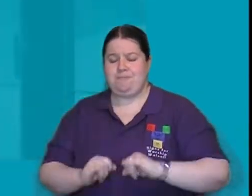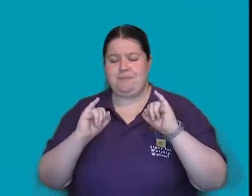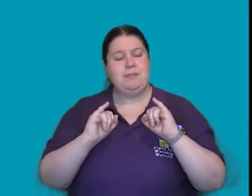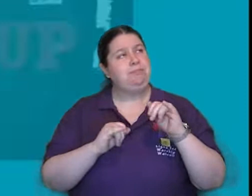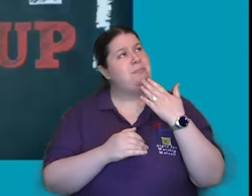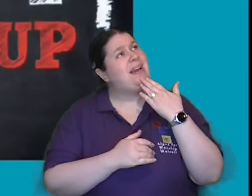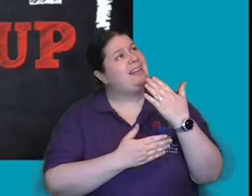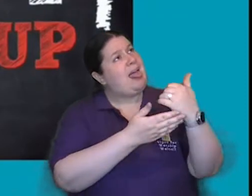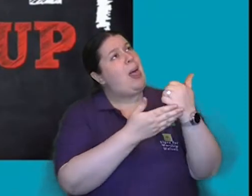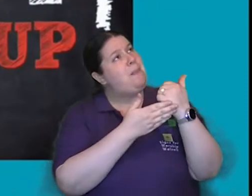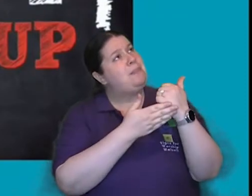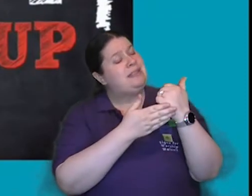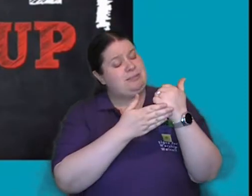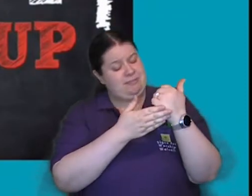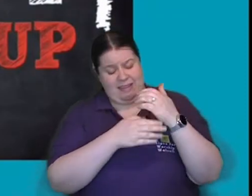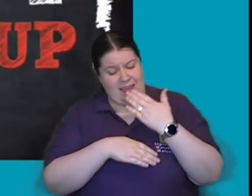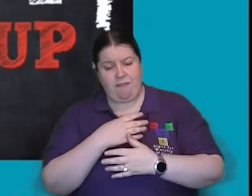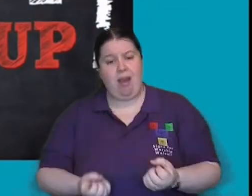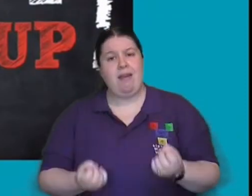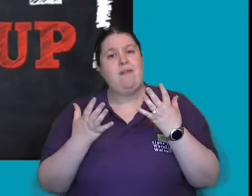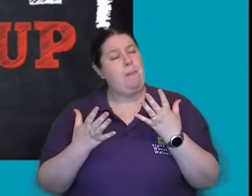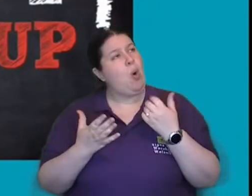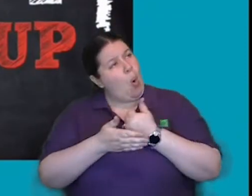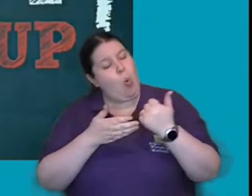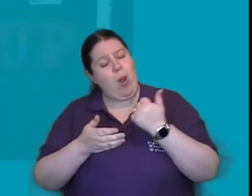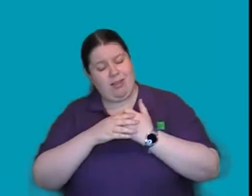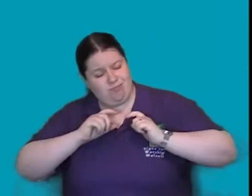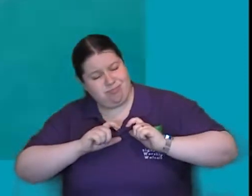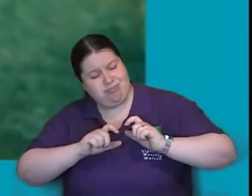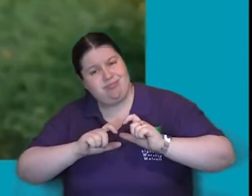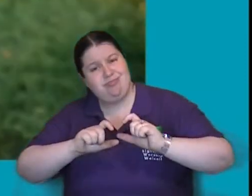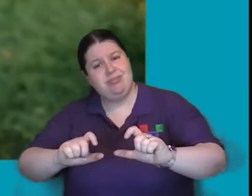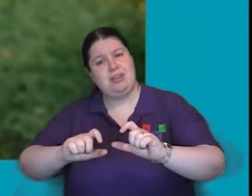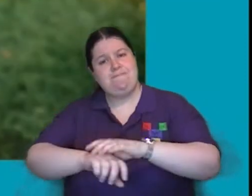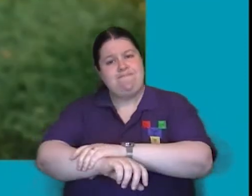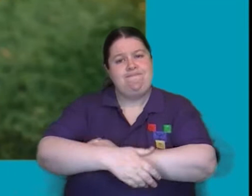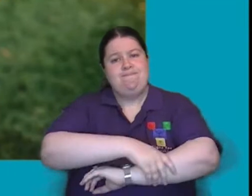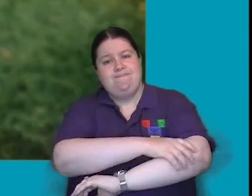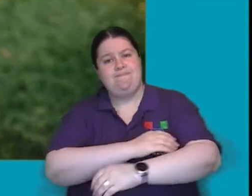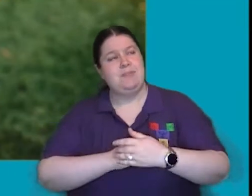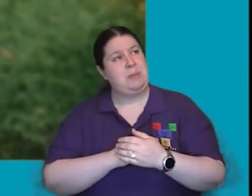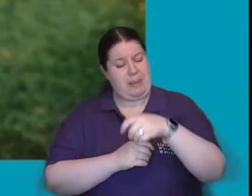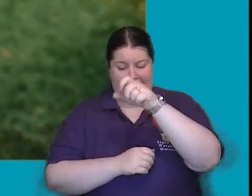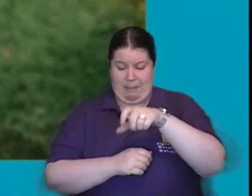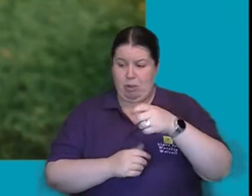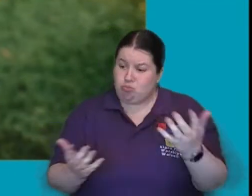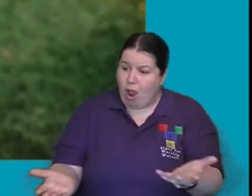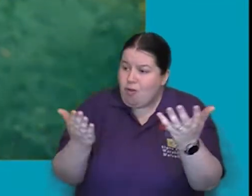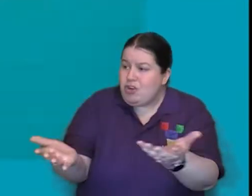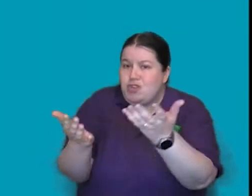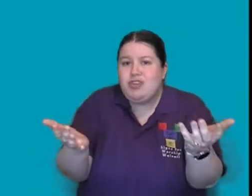Please help us to never give up and to always persevere. Please help us to be people who encourage